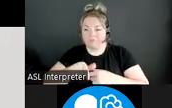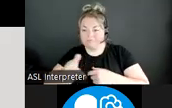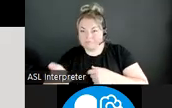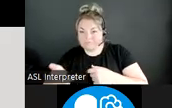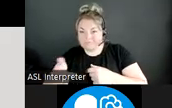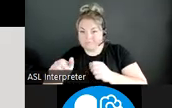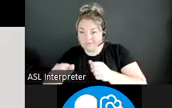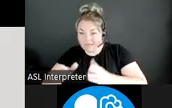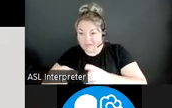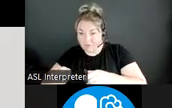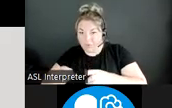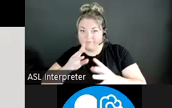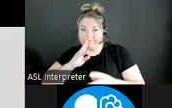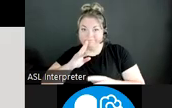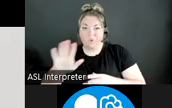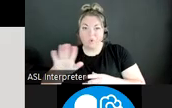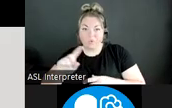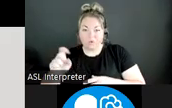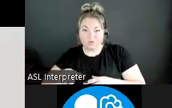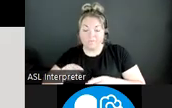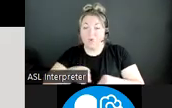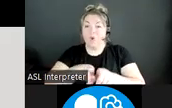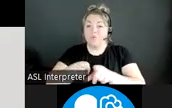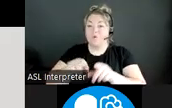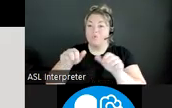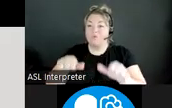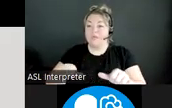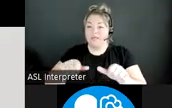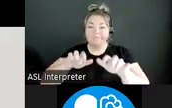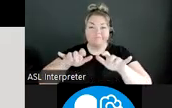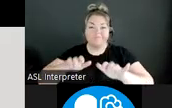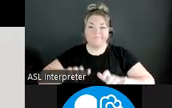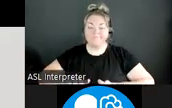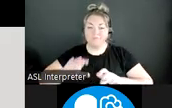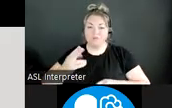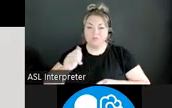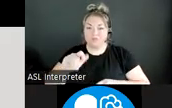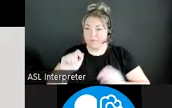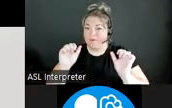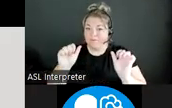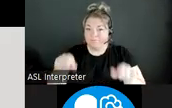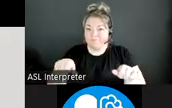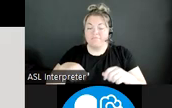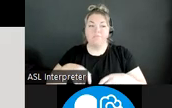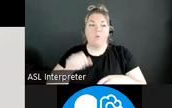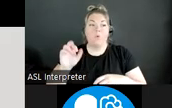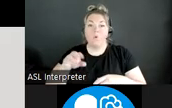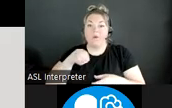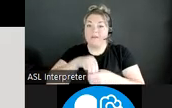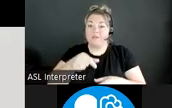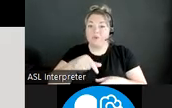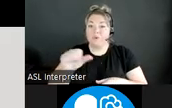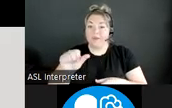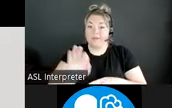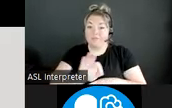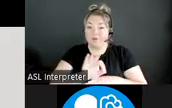I can ask you to unmute. You are also welcome to, anyone can put questions into the chat or into the Q&A